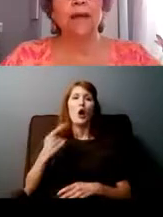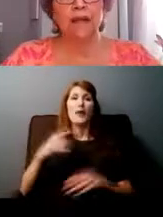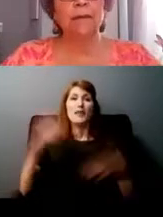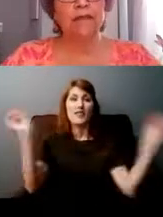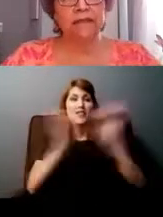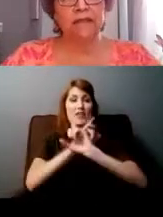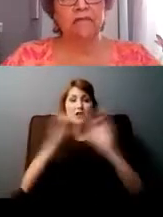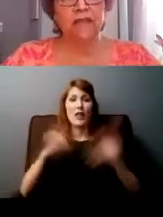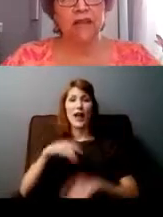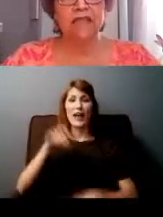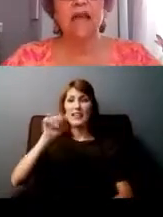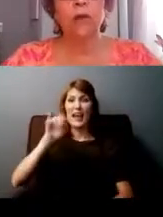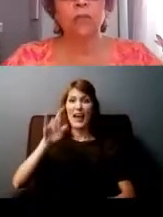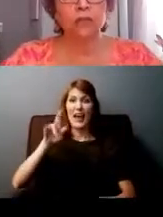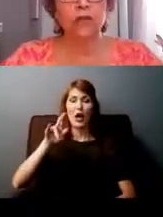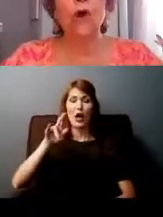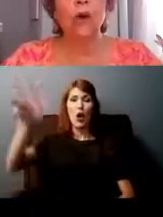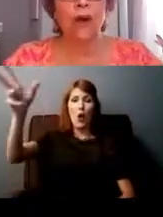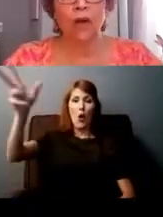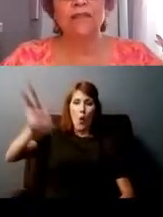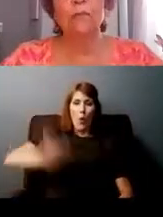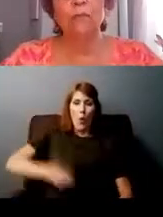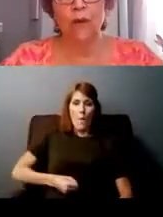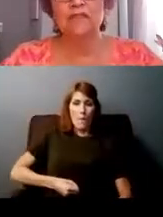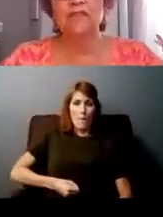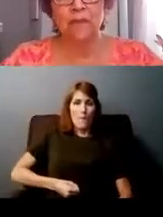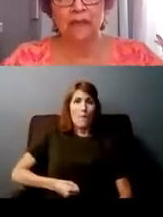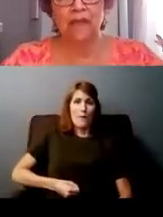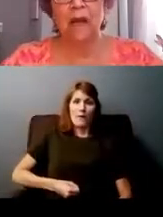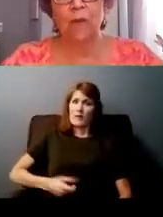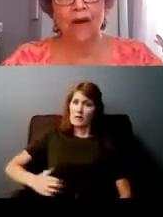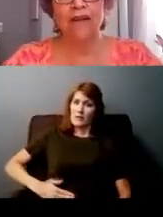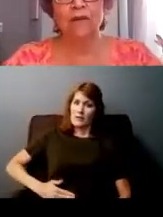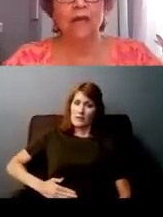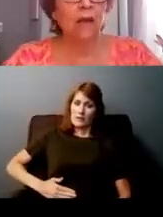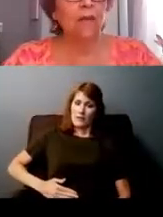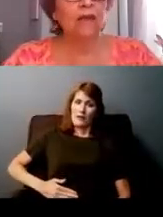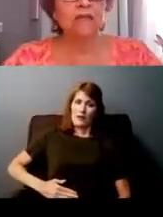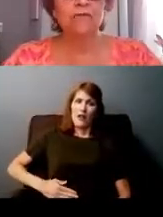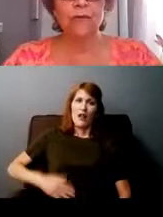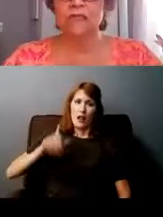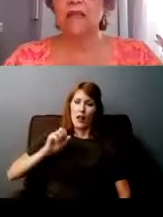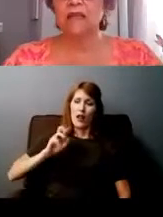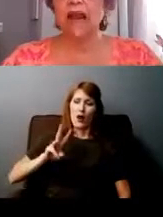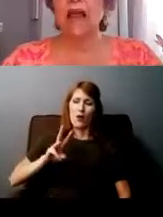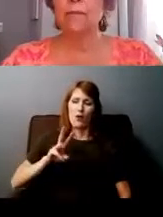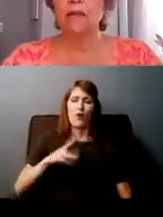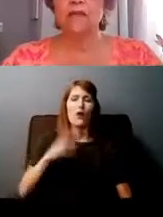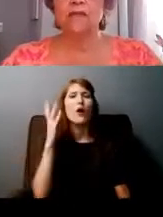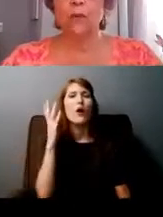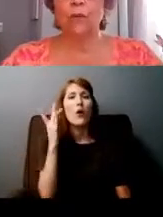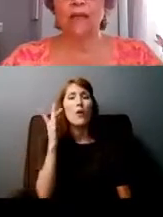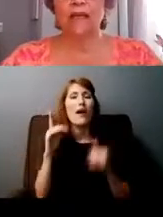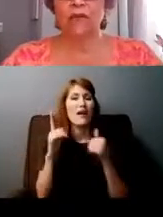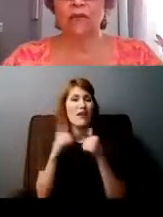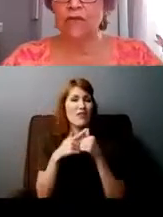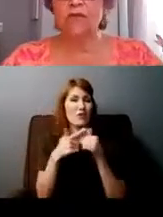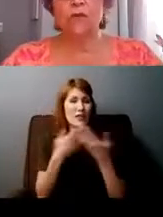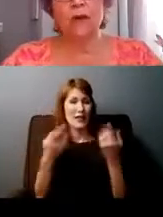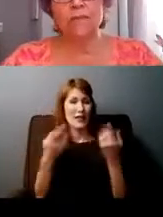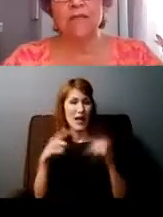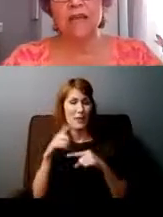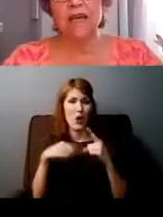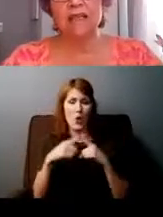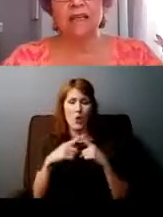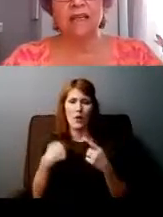my belly button. That's how low I want that breath to be. I want it, because the first thing that happens when we get nervous